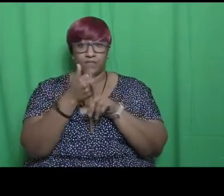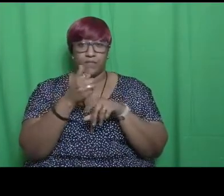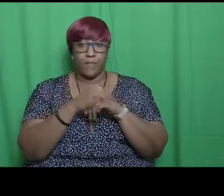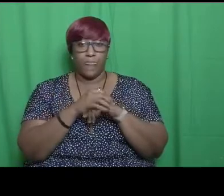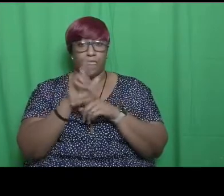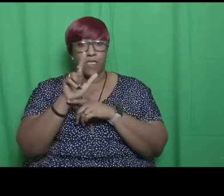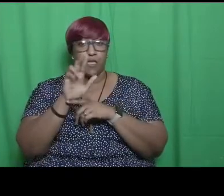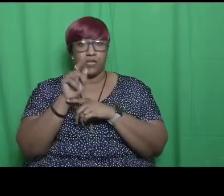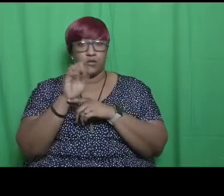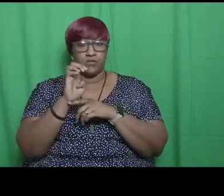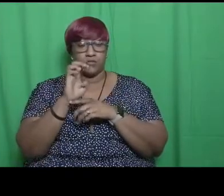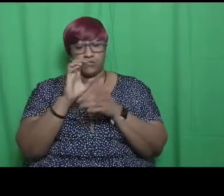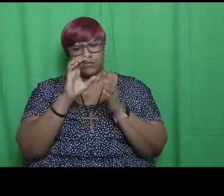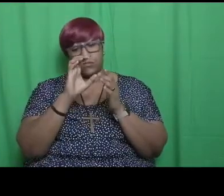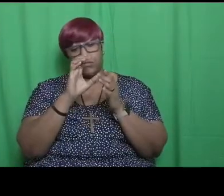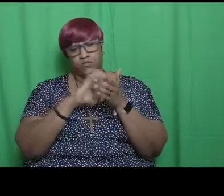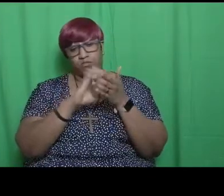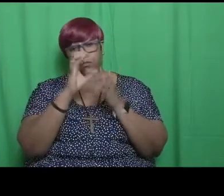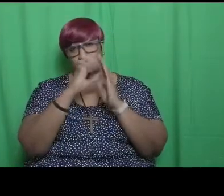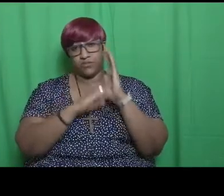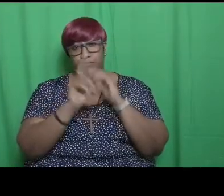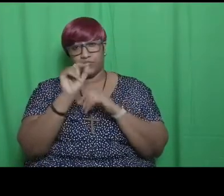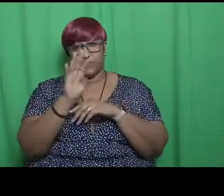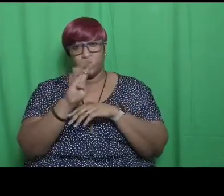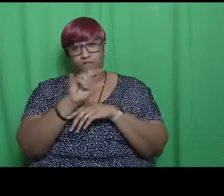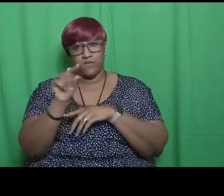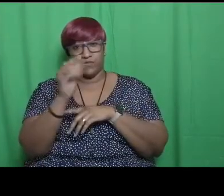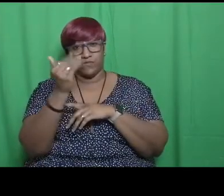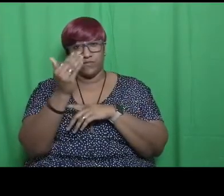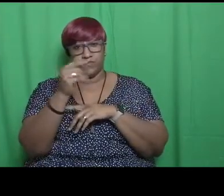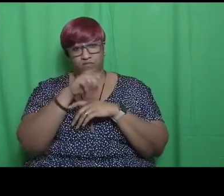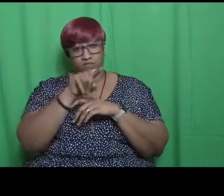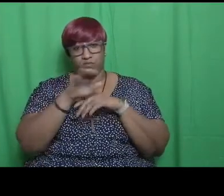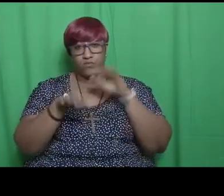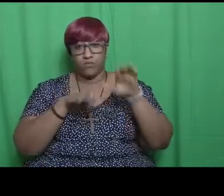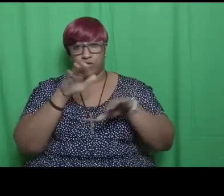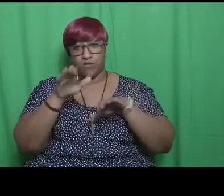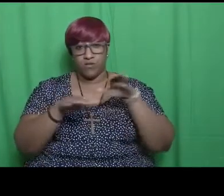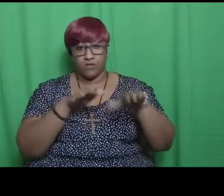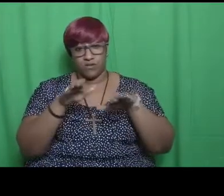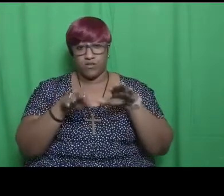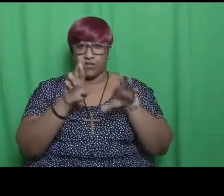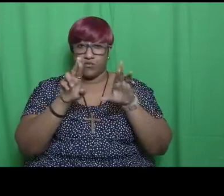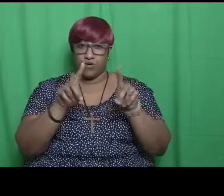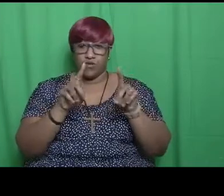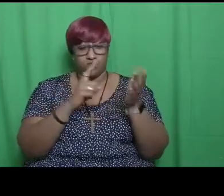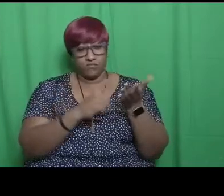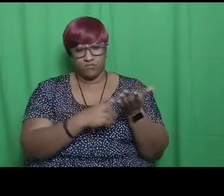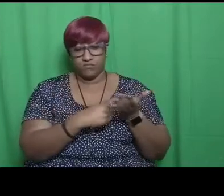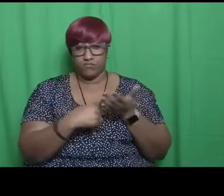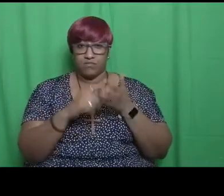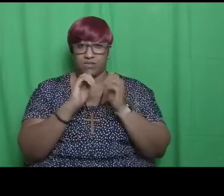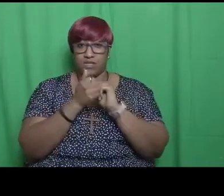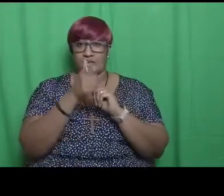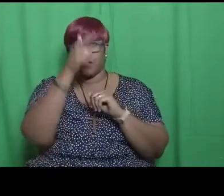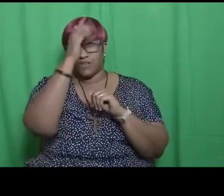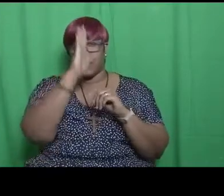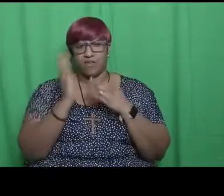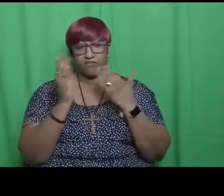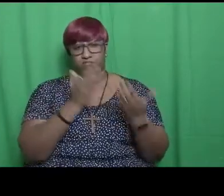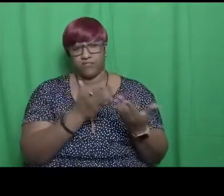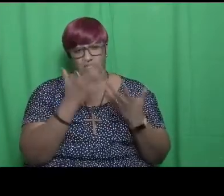Luke 24, verse 15, as they were walking along the road, talking about how God let them down.